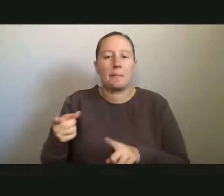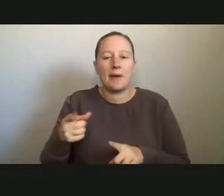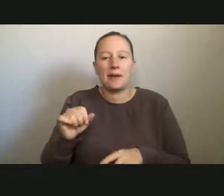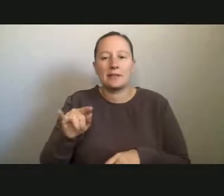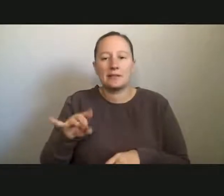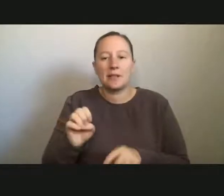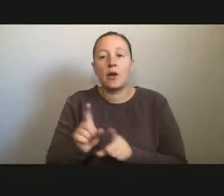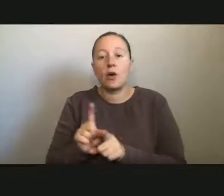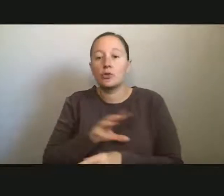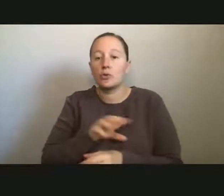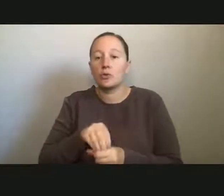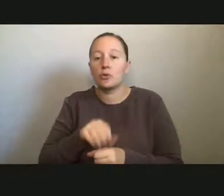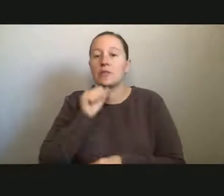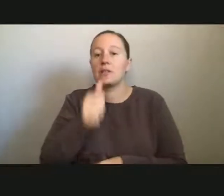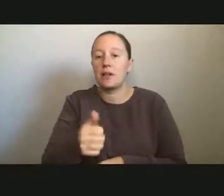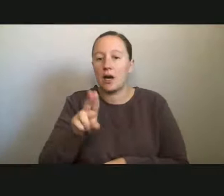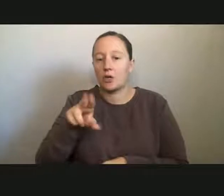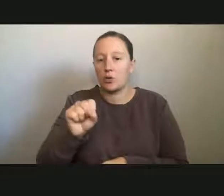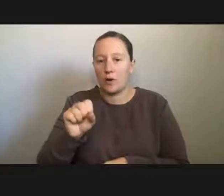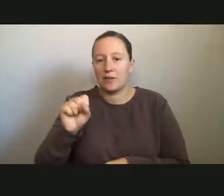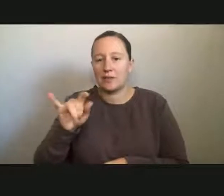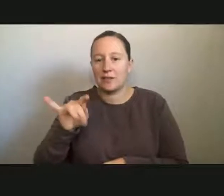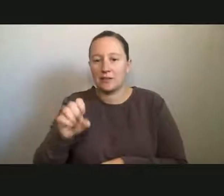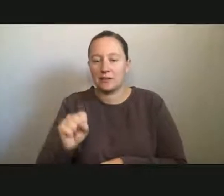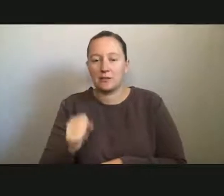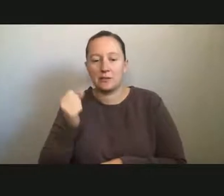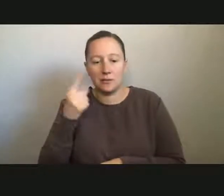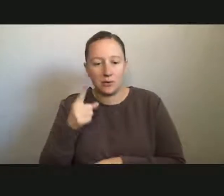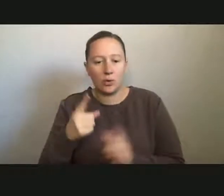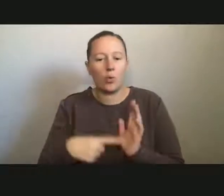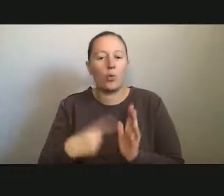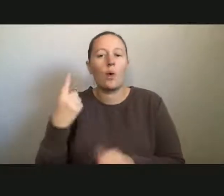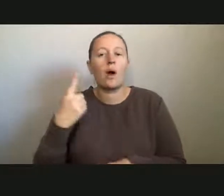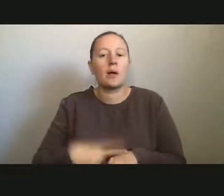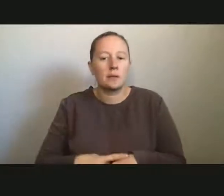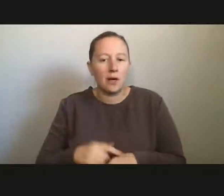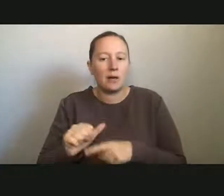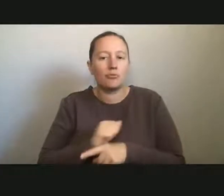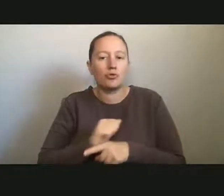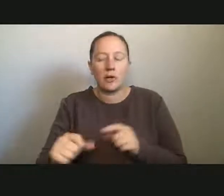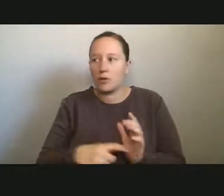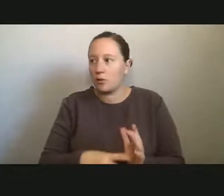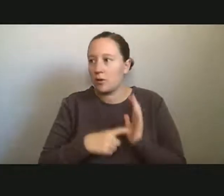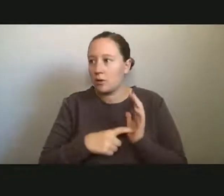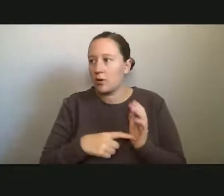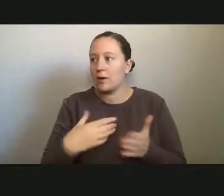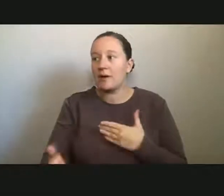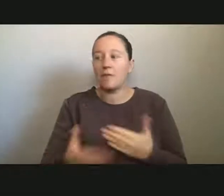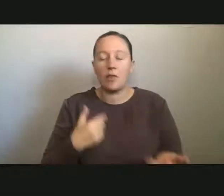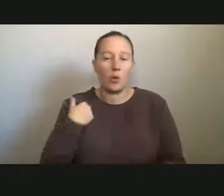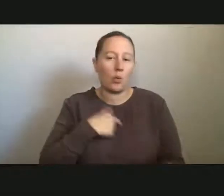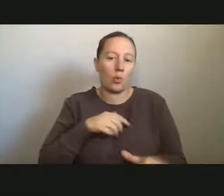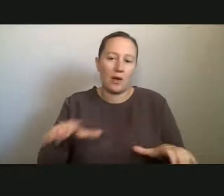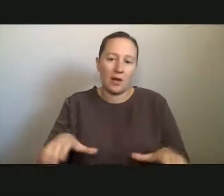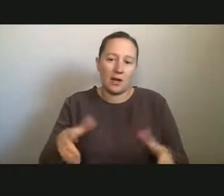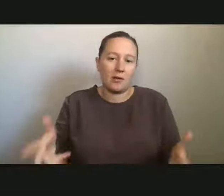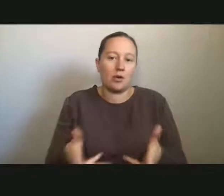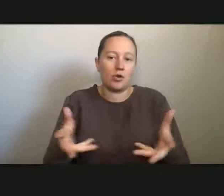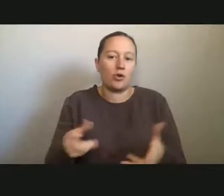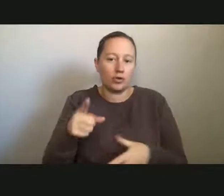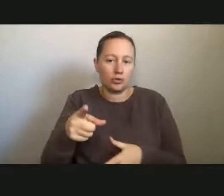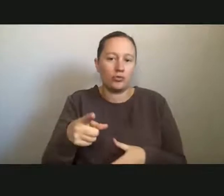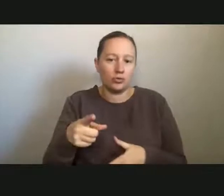non-US sites as well. And please note that this is just a one-time training requirement, although we encourage you to get additional